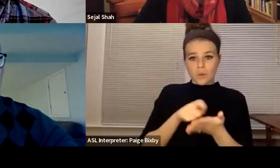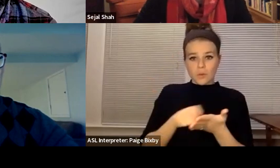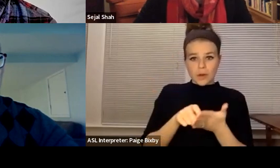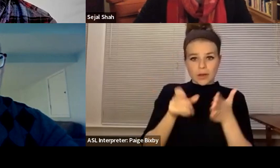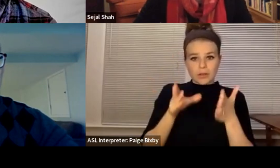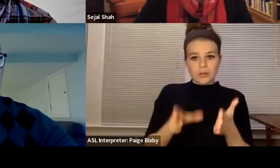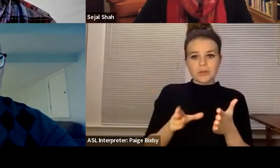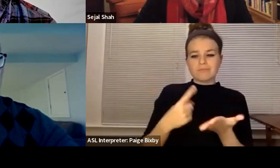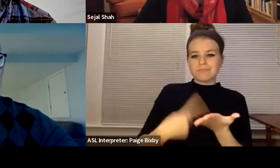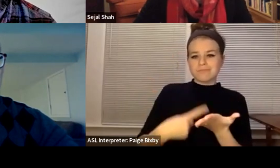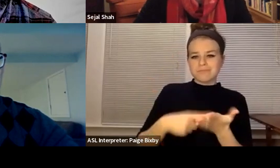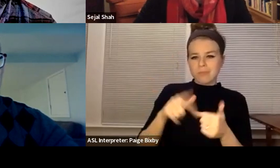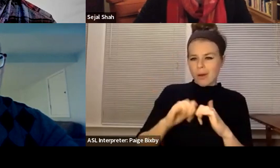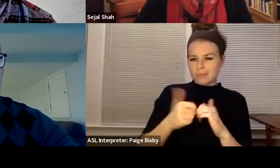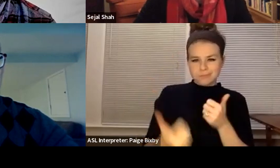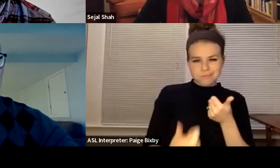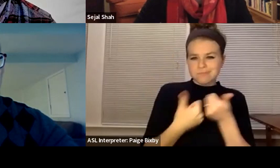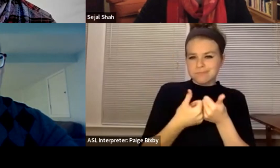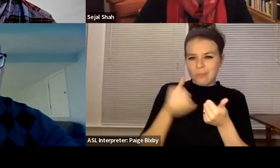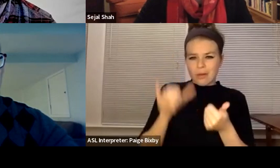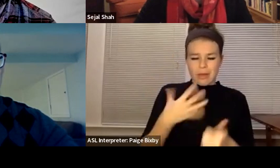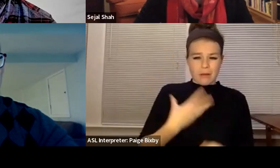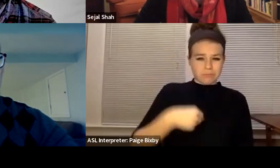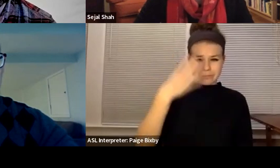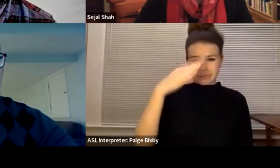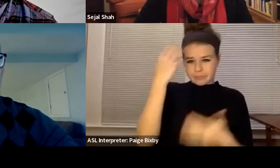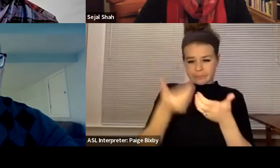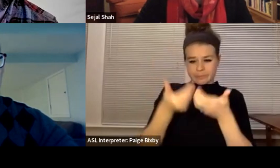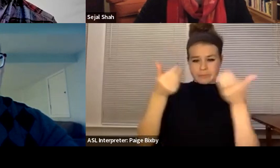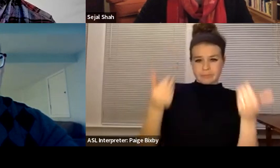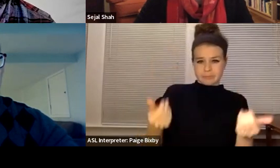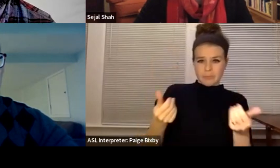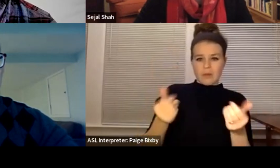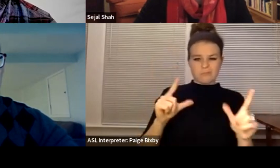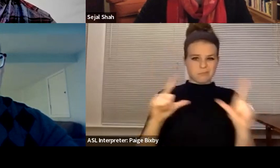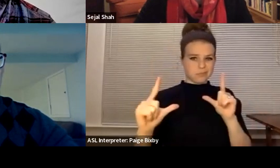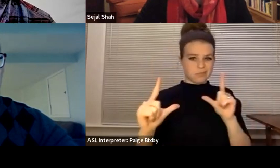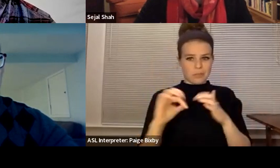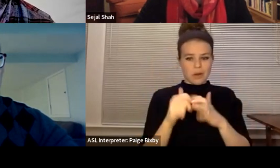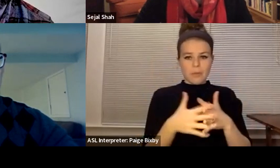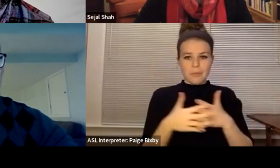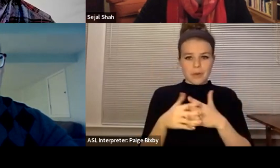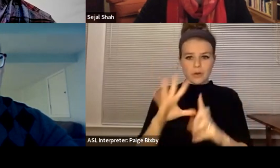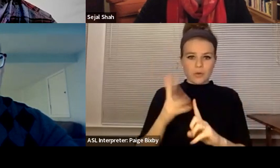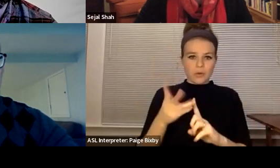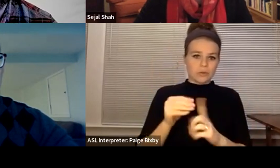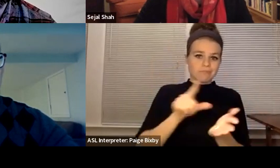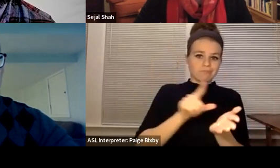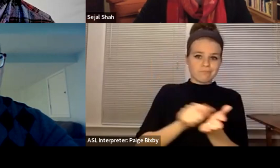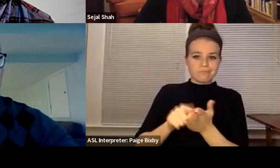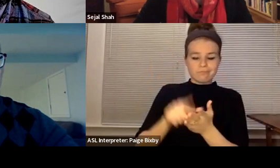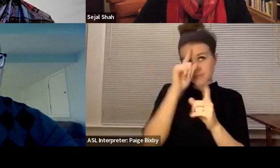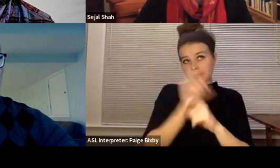the black and white binary that often dominates conversations and frames how American culture and the publishing industry imagine